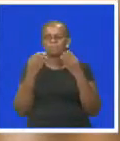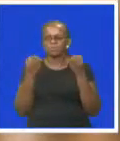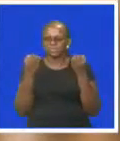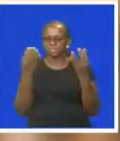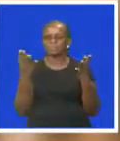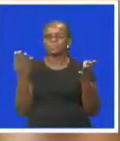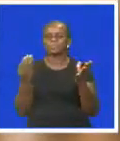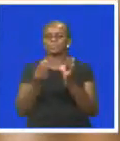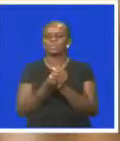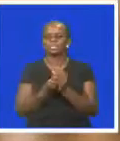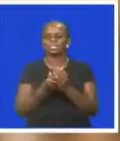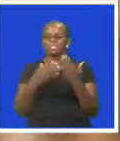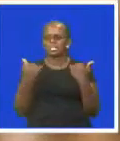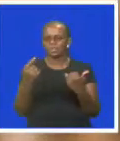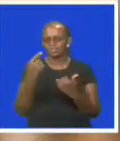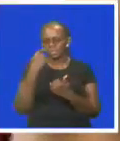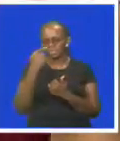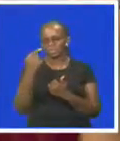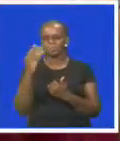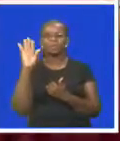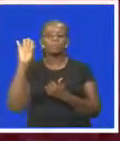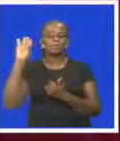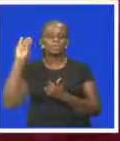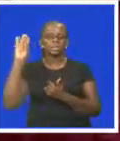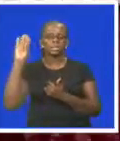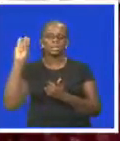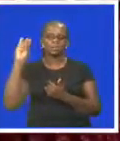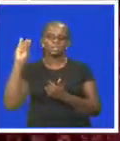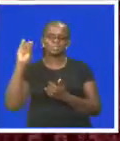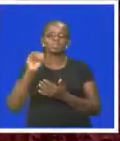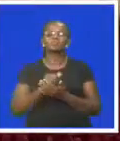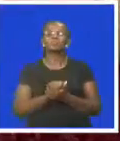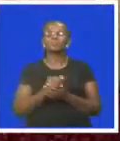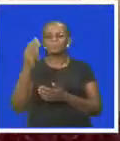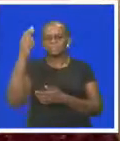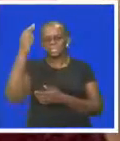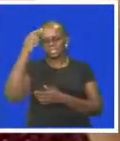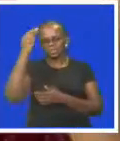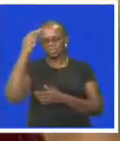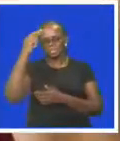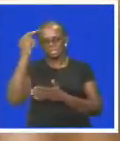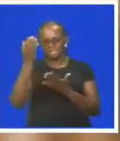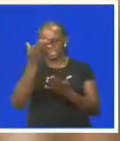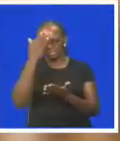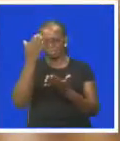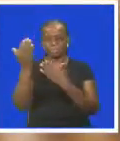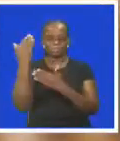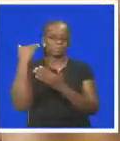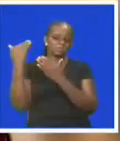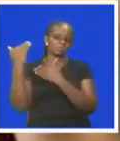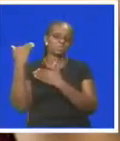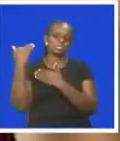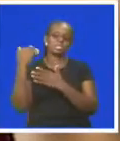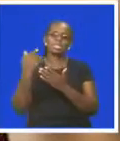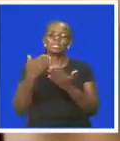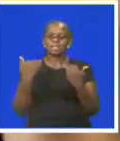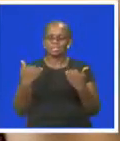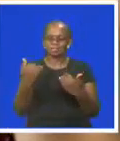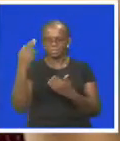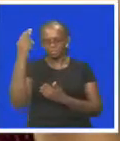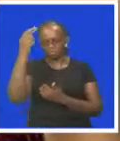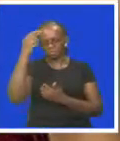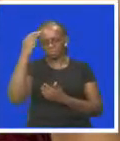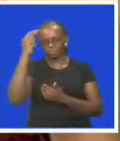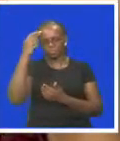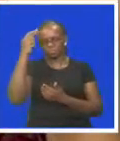to the animals. Remember, we are reviewing animals. I know we've learned about so many animals. We